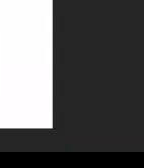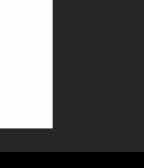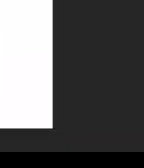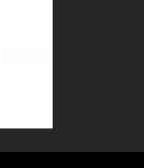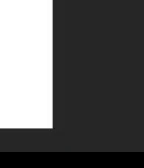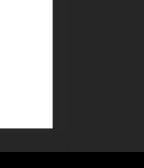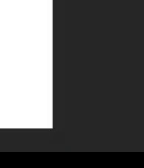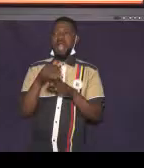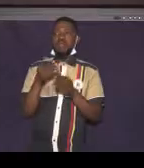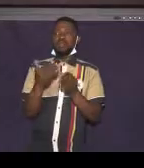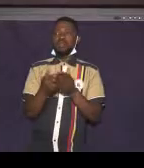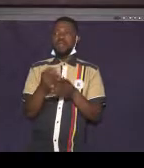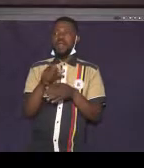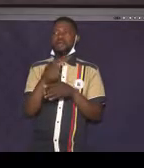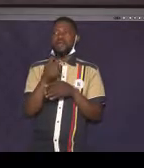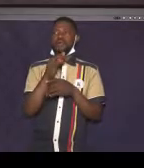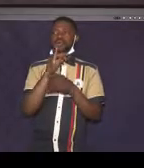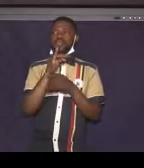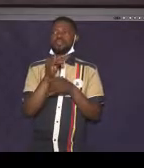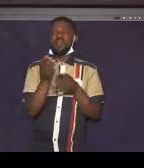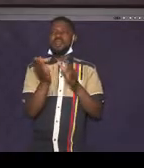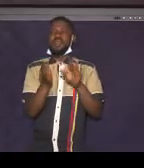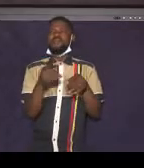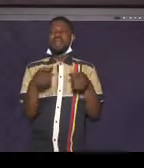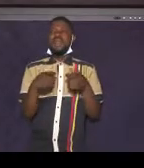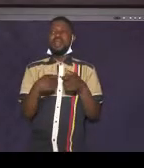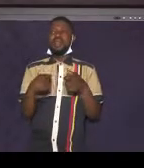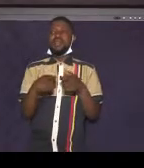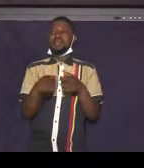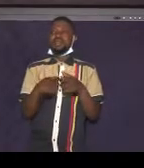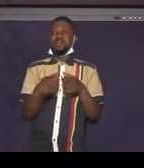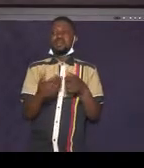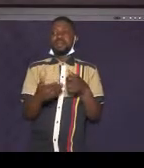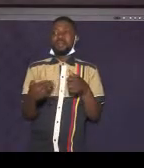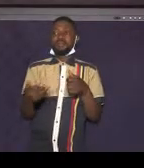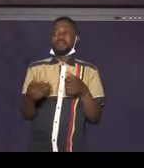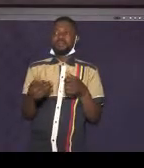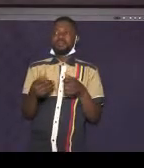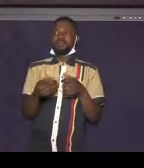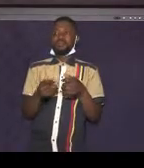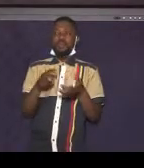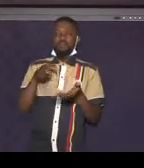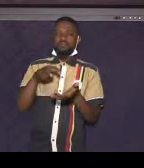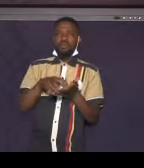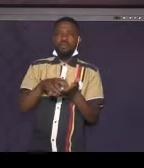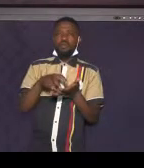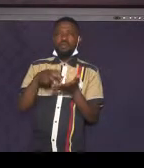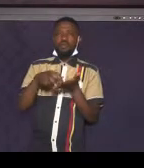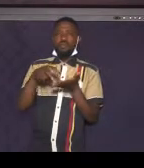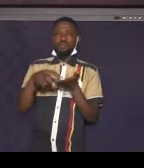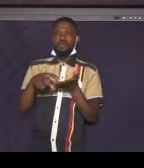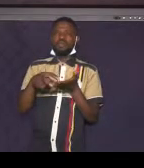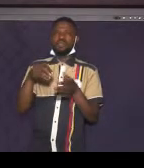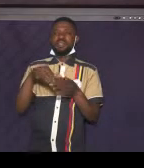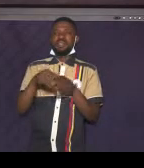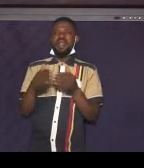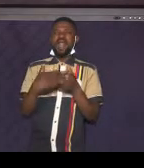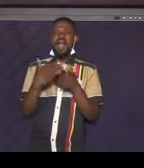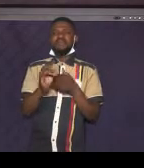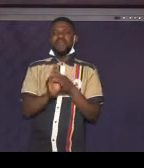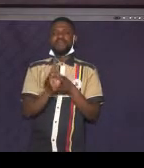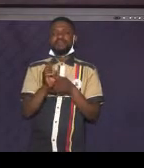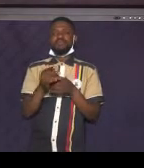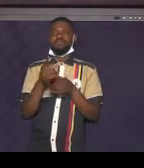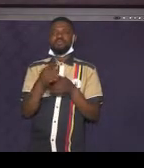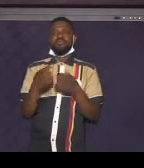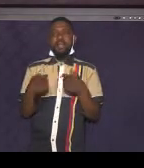of accident. Next one is leaving electric gadgets plugged in after use. Leaving